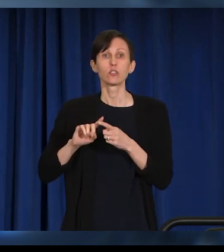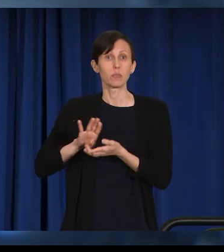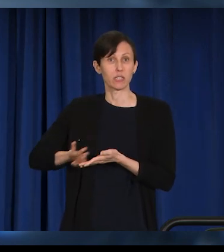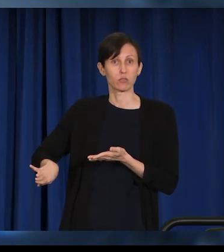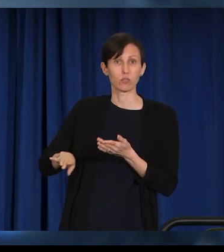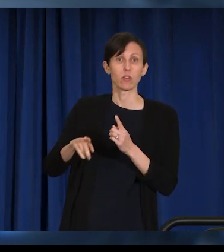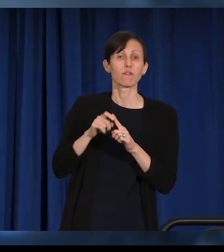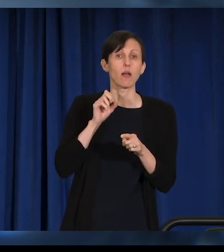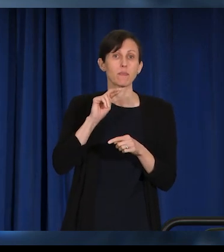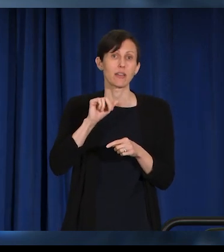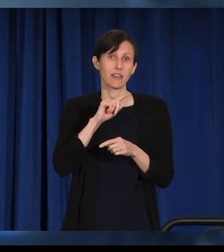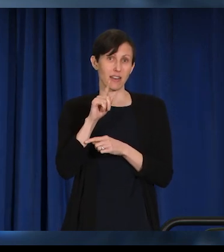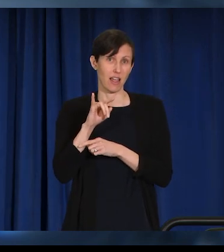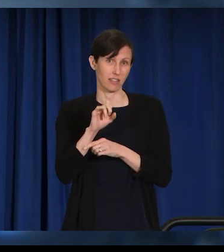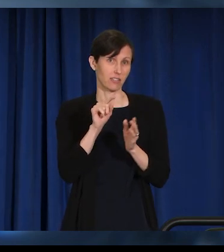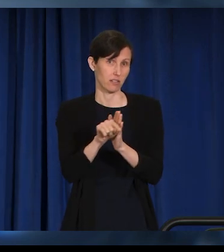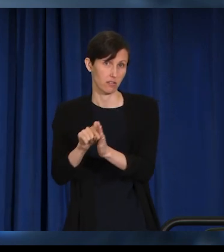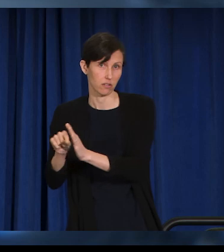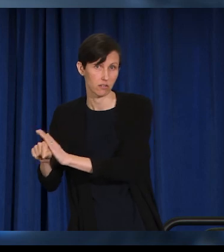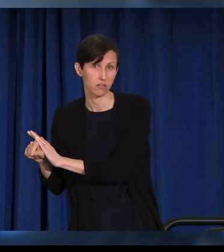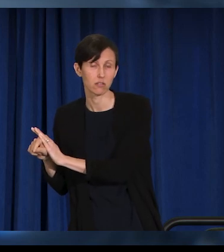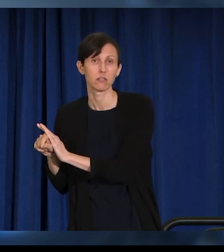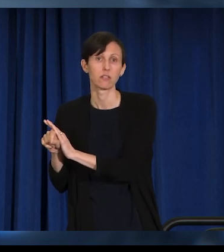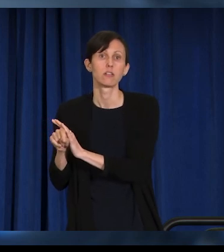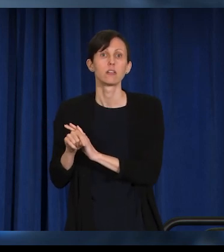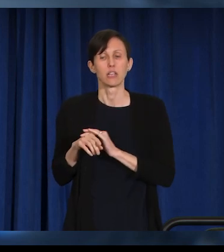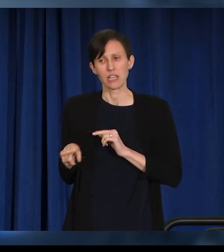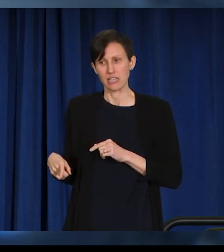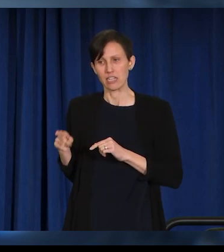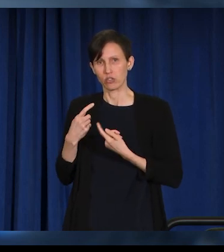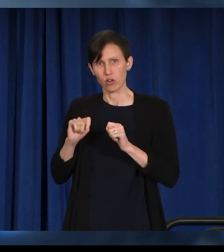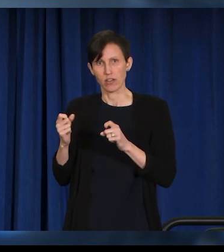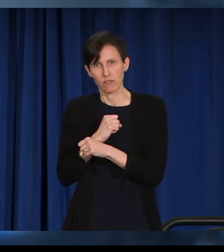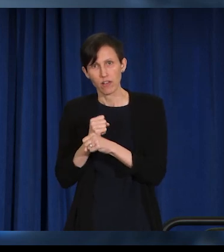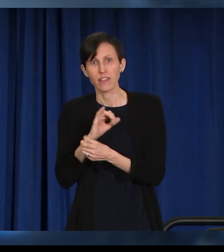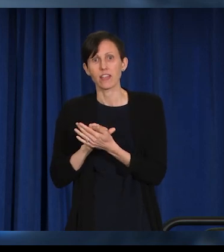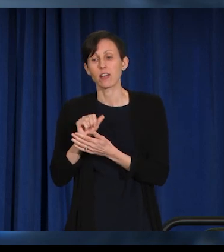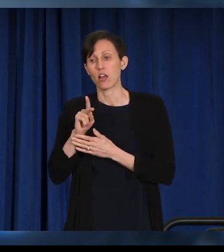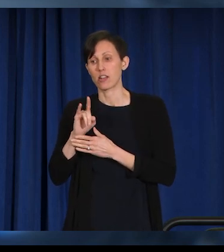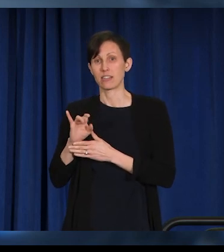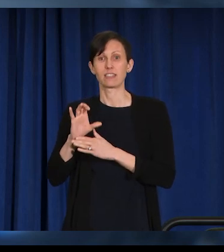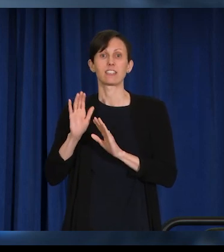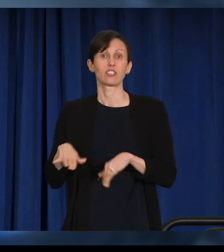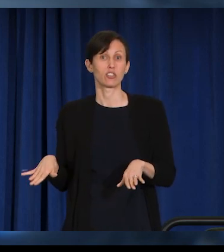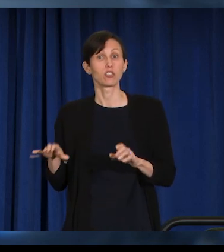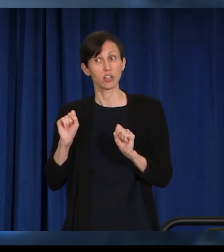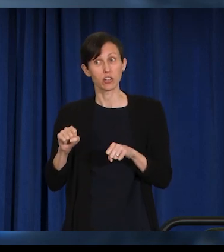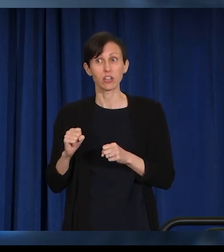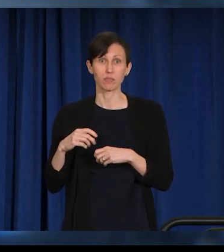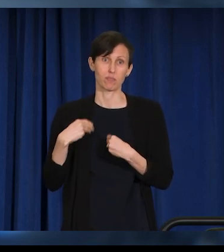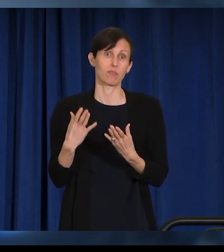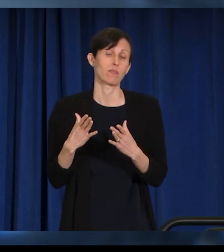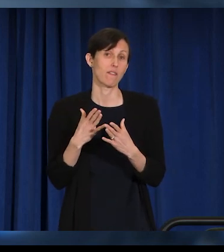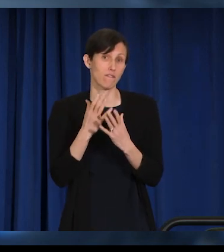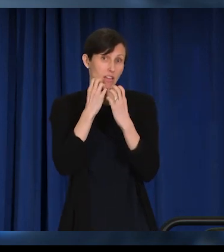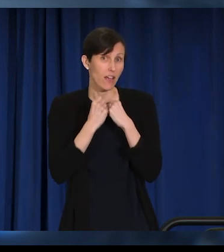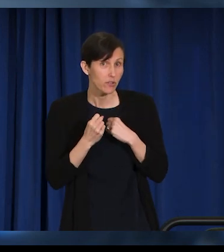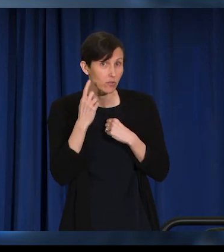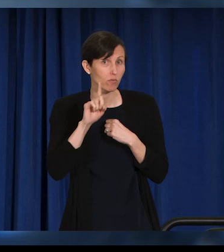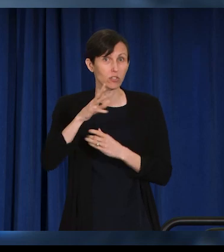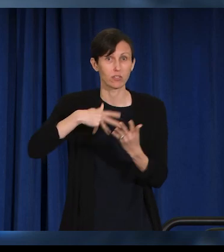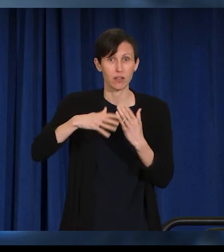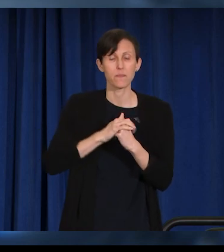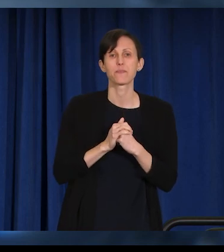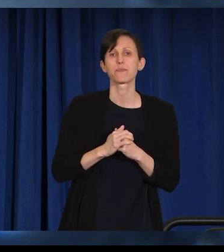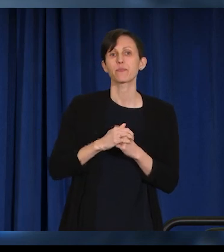impairment and emphasizing the value that autistic individuals could offer society. However, evidence was unearthed in the 2010s